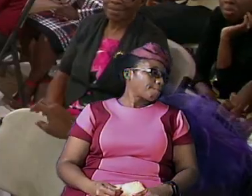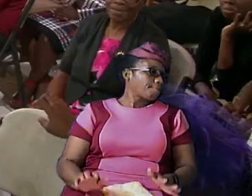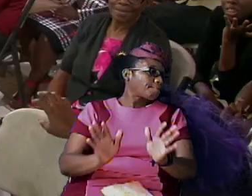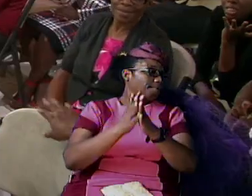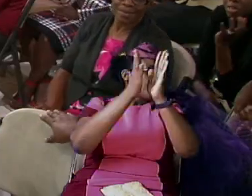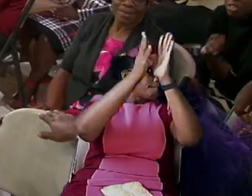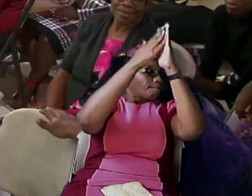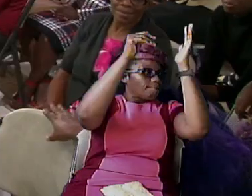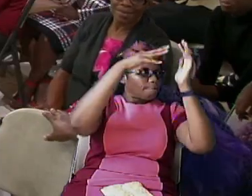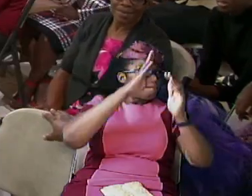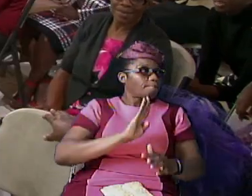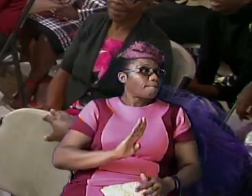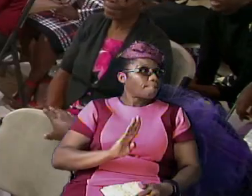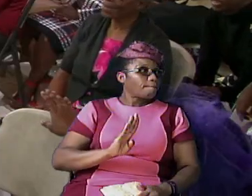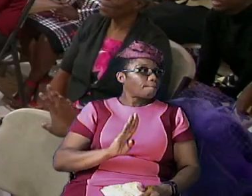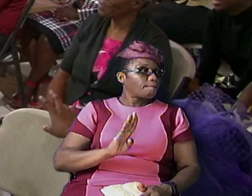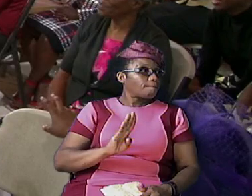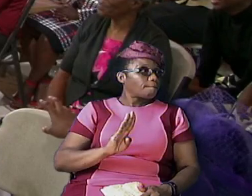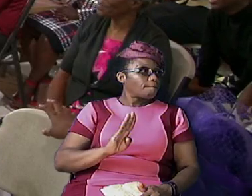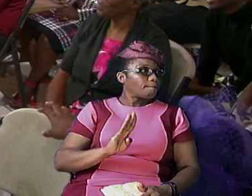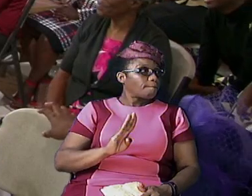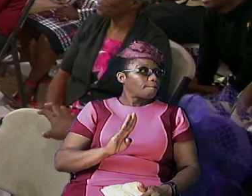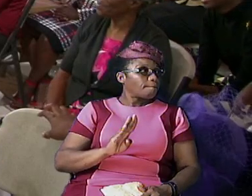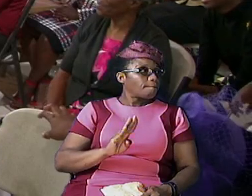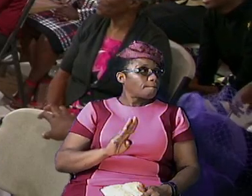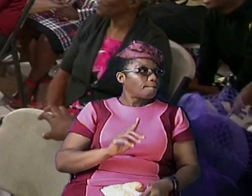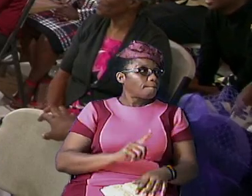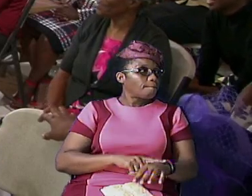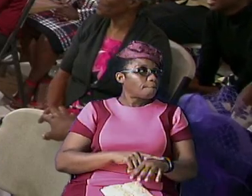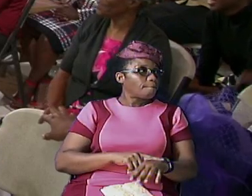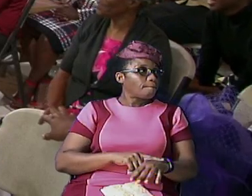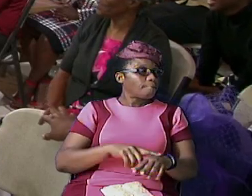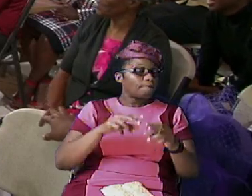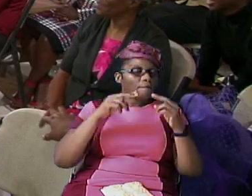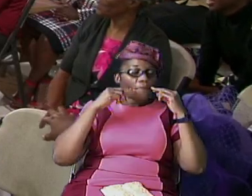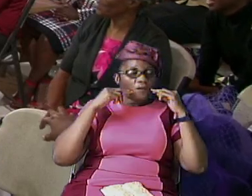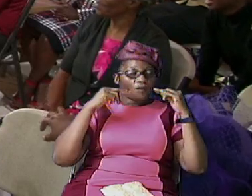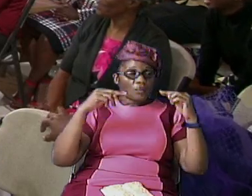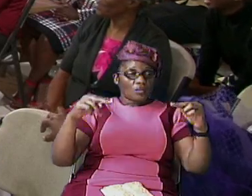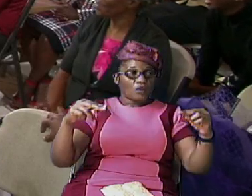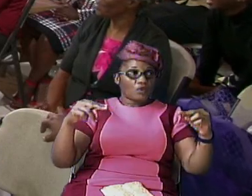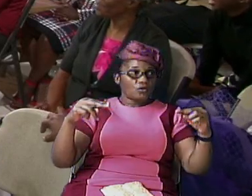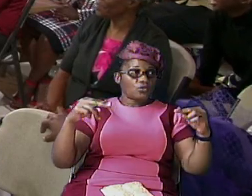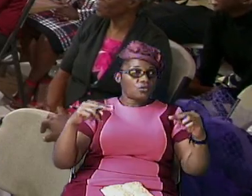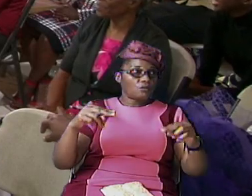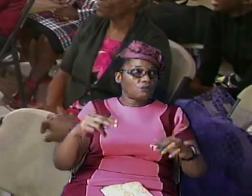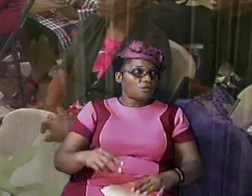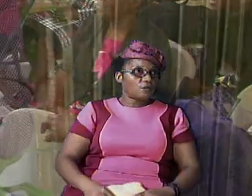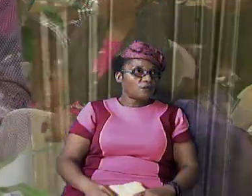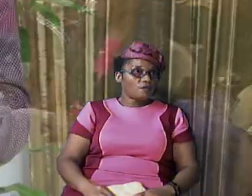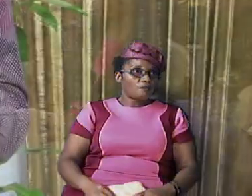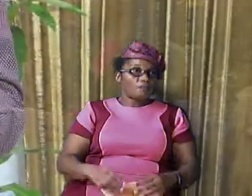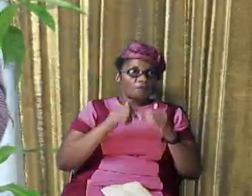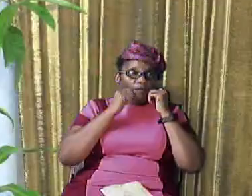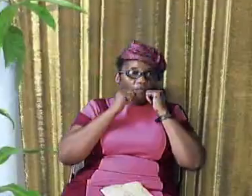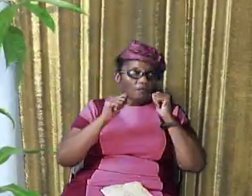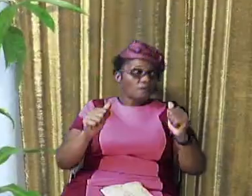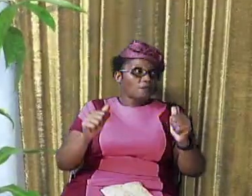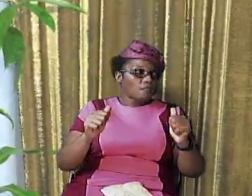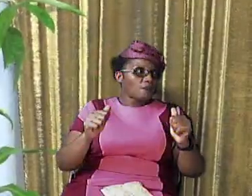Praise God. God bless the church. At this time, we'll have the announcements by Sister McGregor. Thank you.